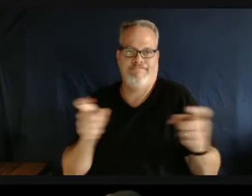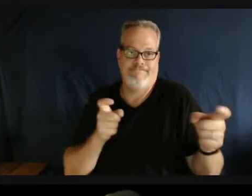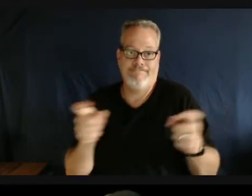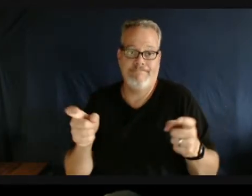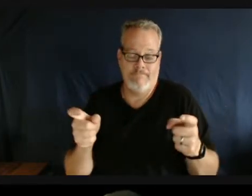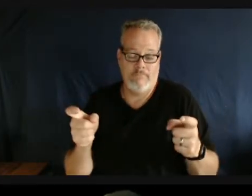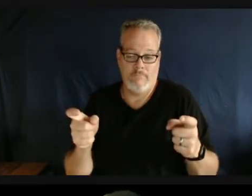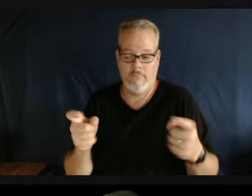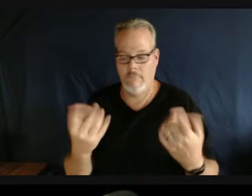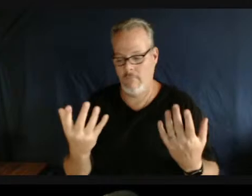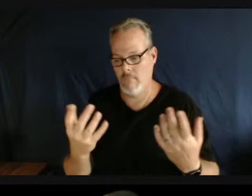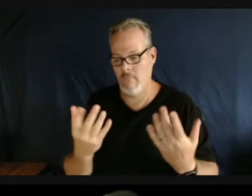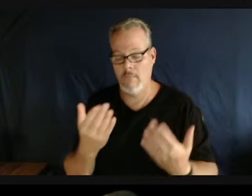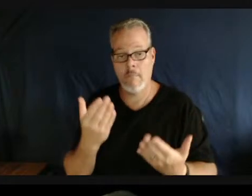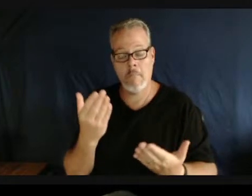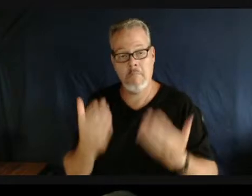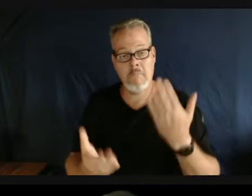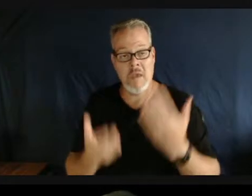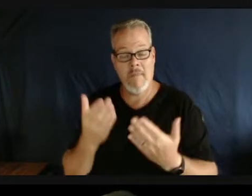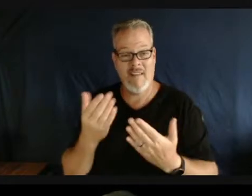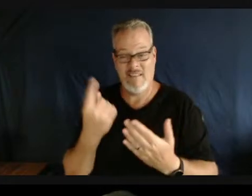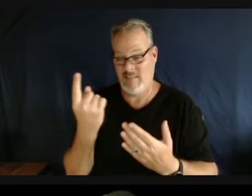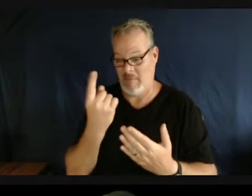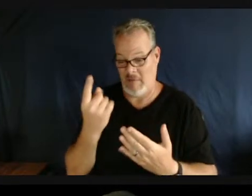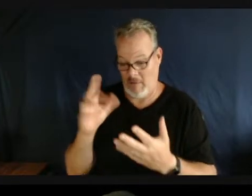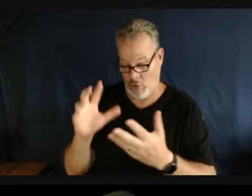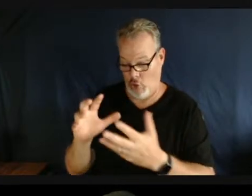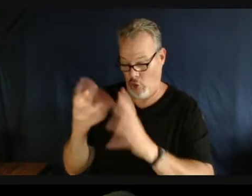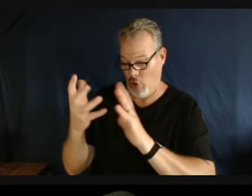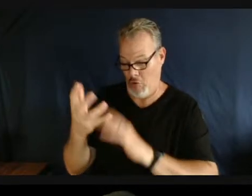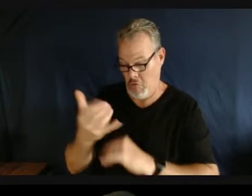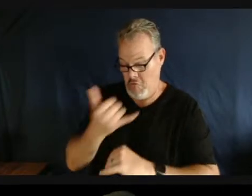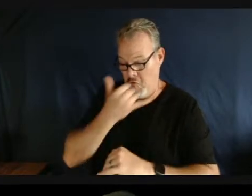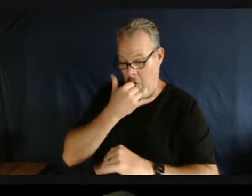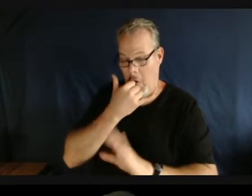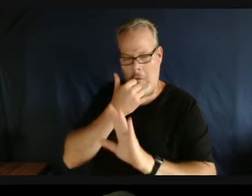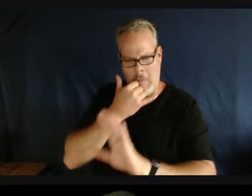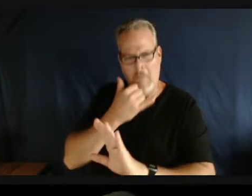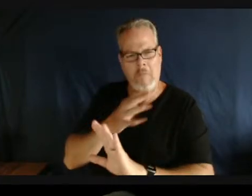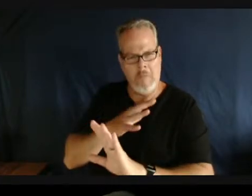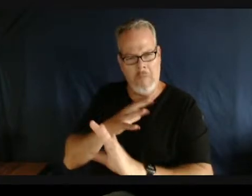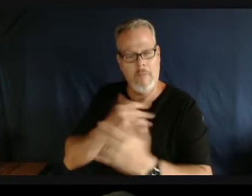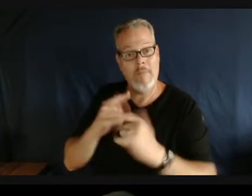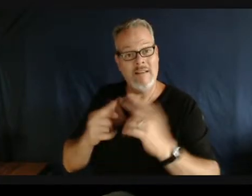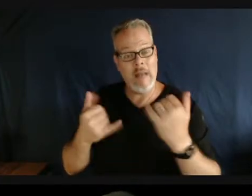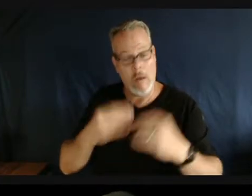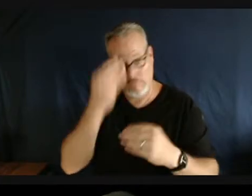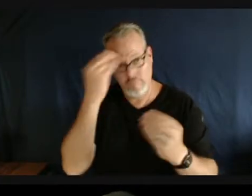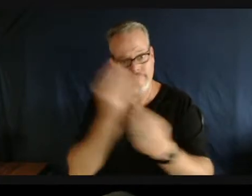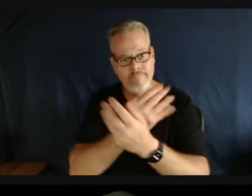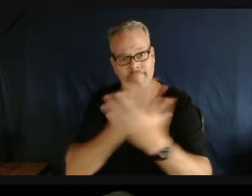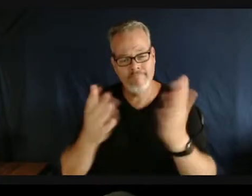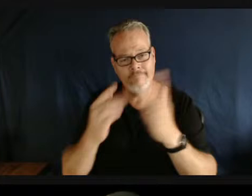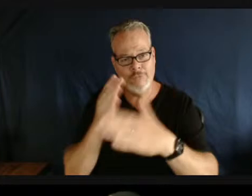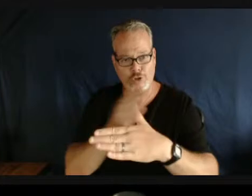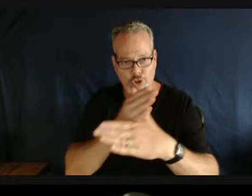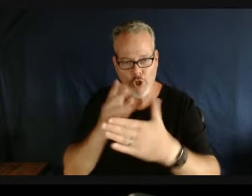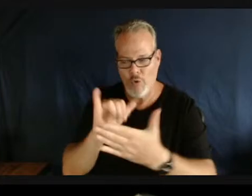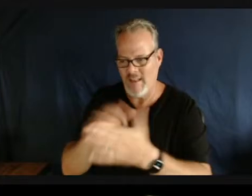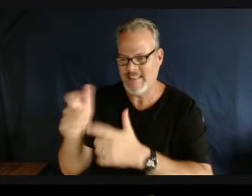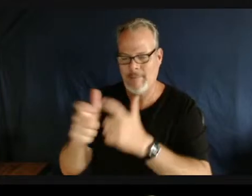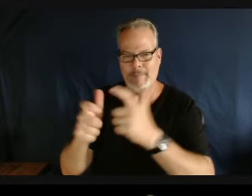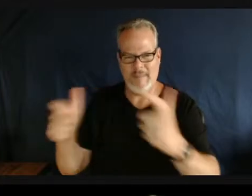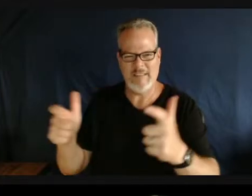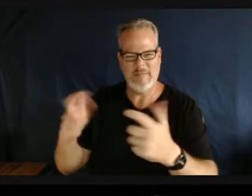unless there's something abnormal about that, we'll just keep mentioning it like that in passing. But it is happening, and it is one of the bigger impacts of the